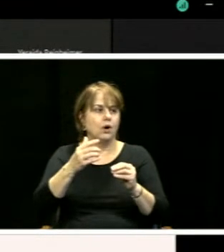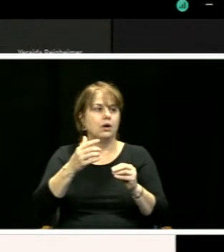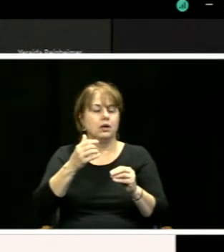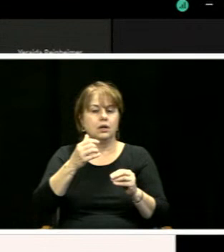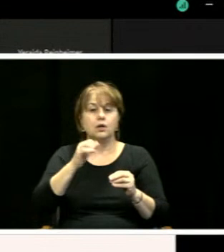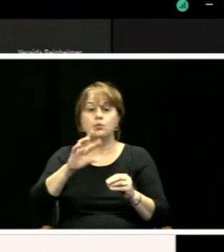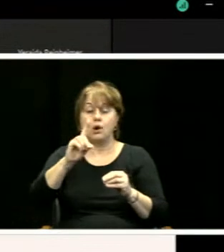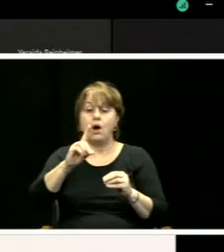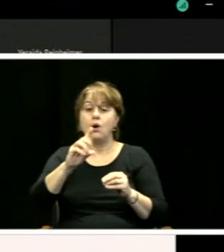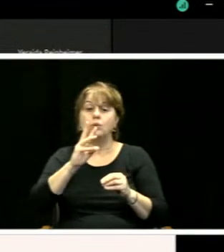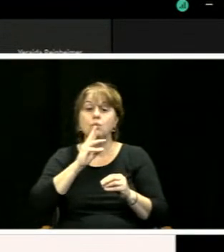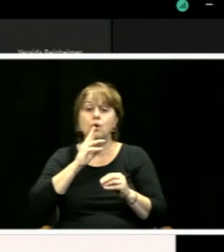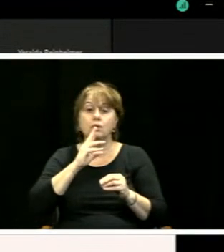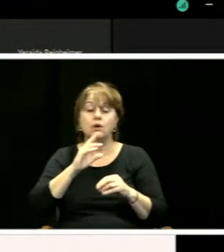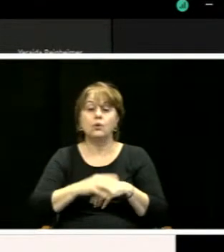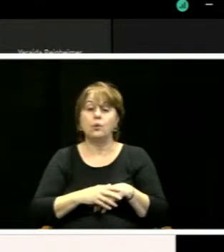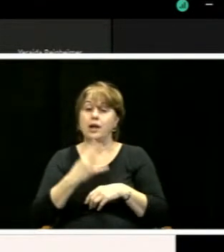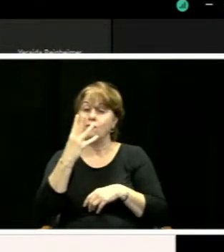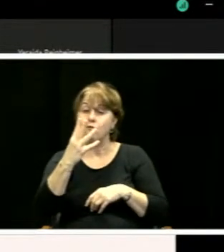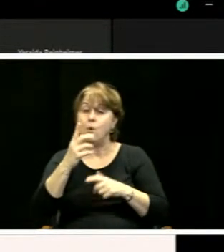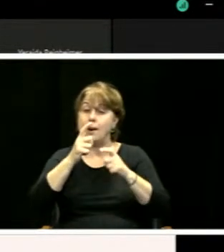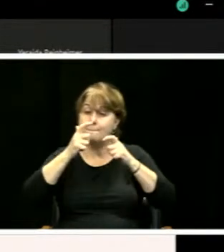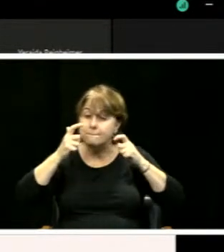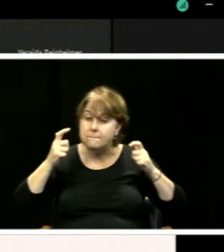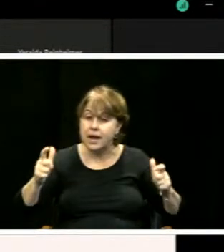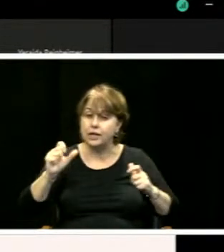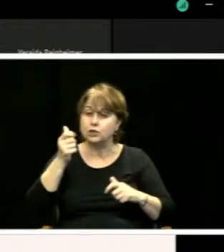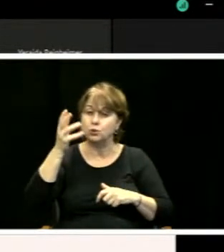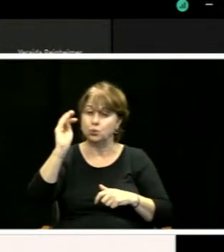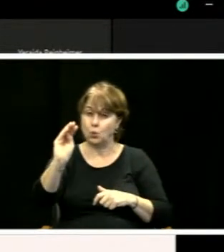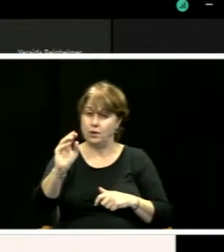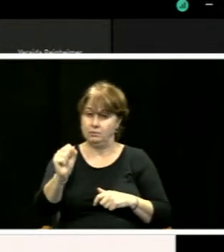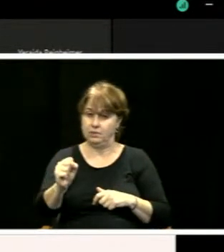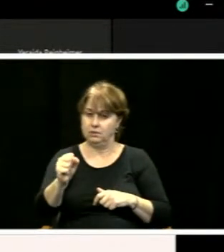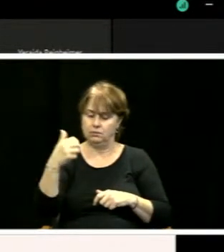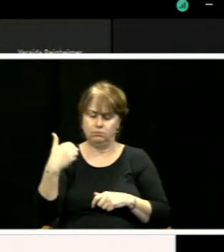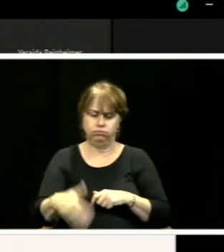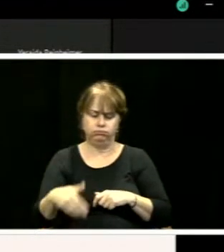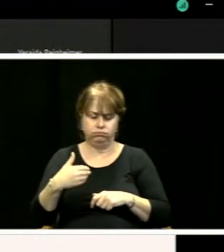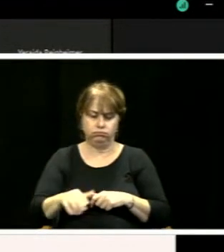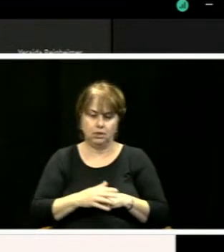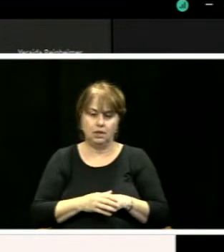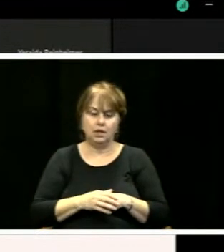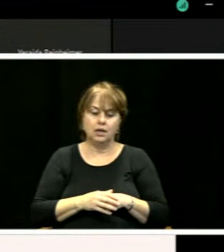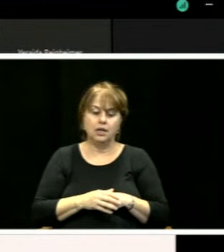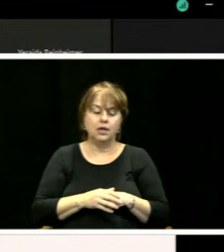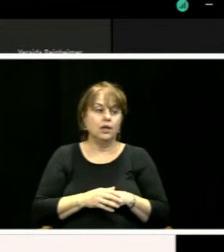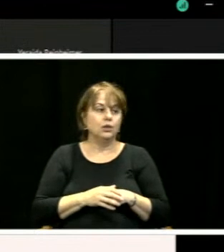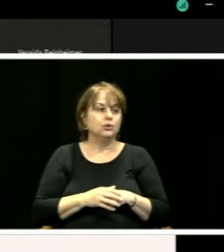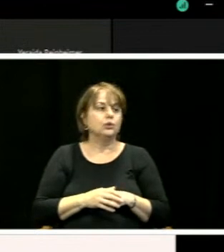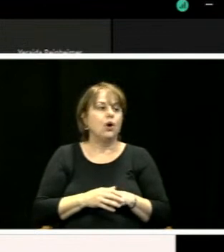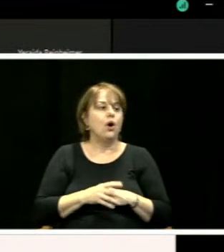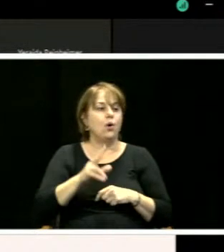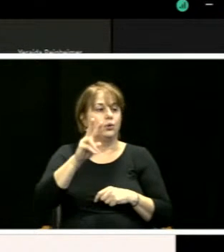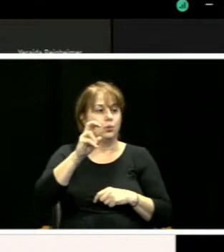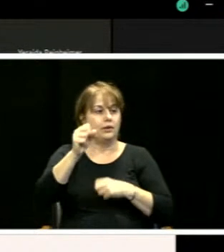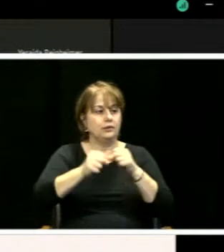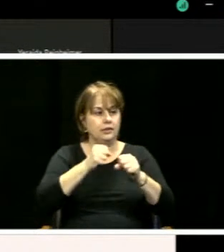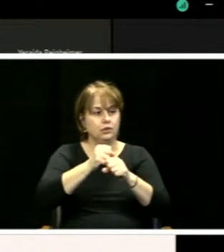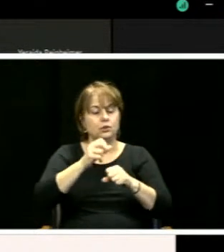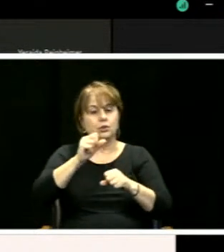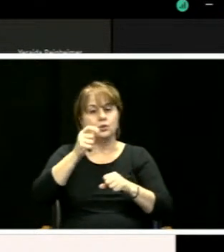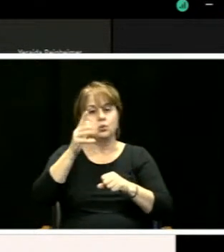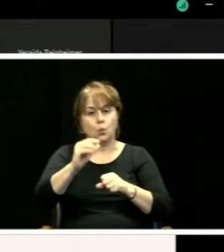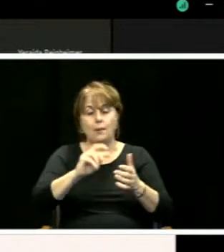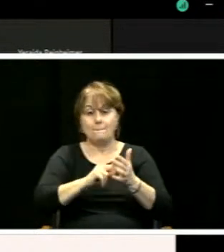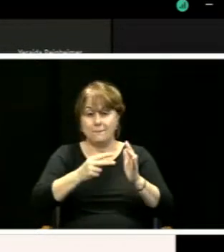months, we've had 4 major storms, one of which was over a 200-year storm. The definition of a 200-year storm is it's a storm that is supposed to only occur